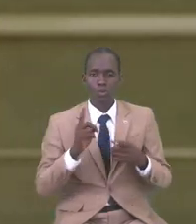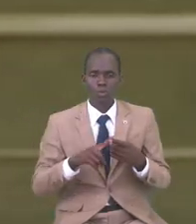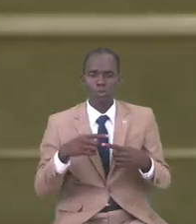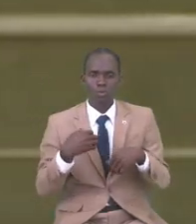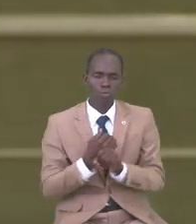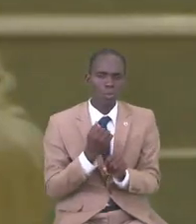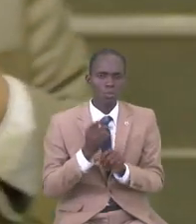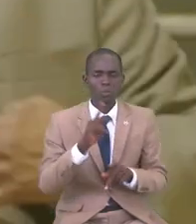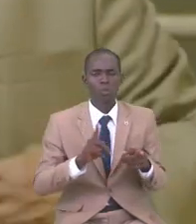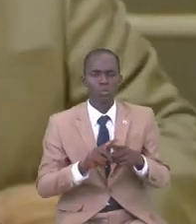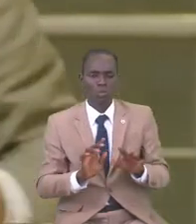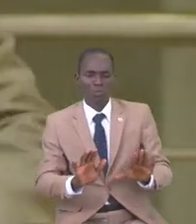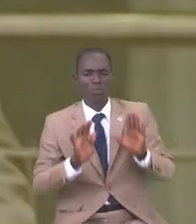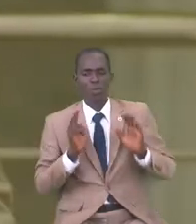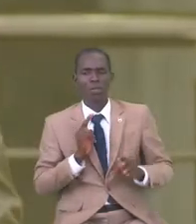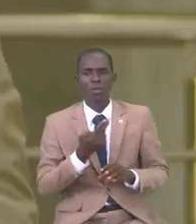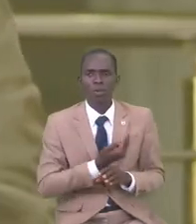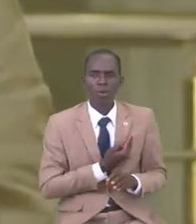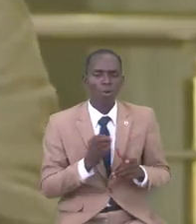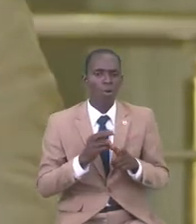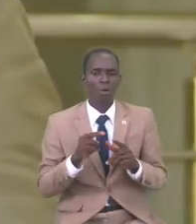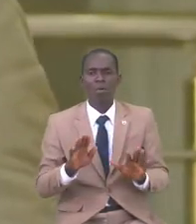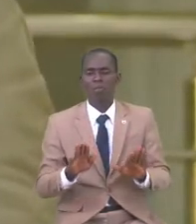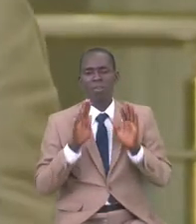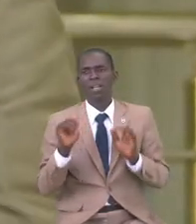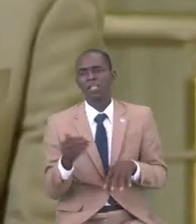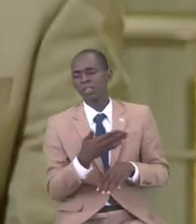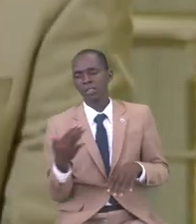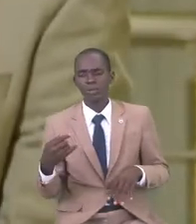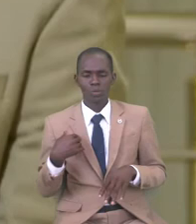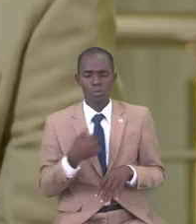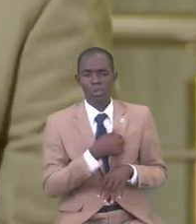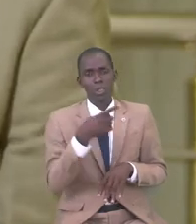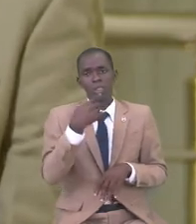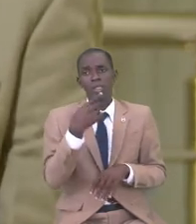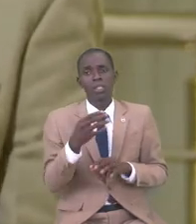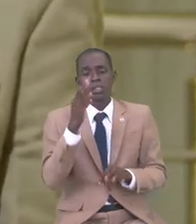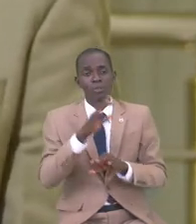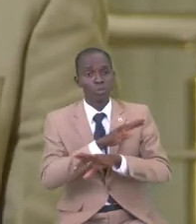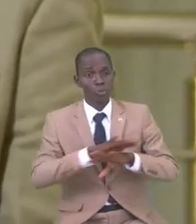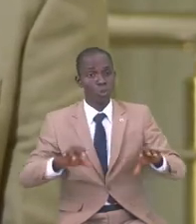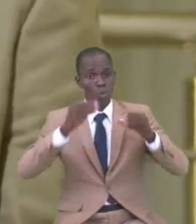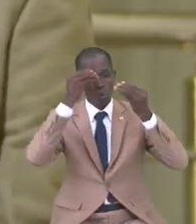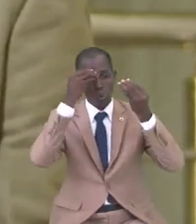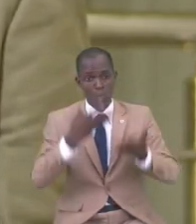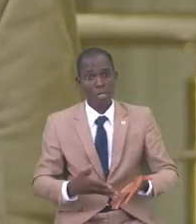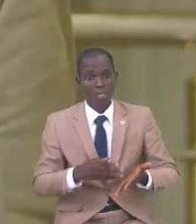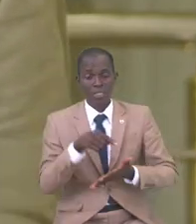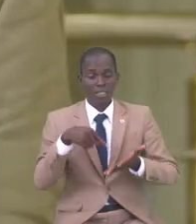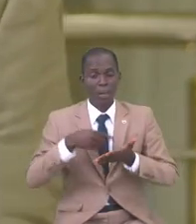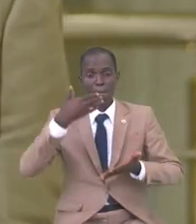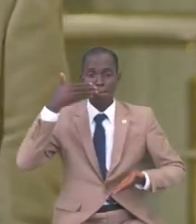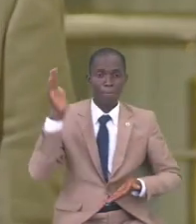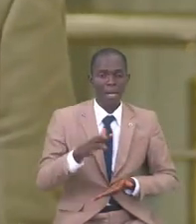people fear us or fear anything I say. If you don't do it, this bad thing